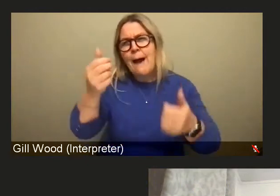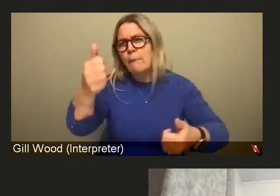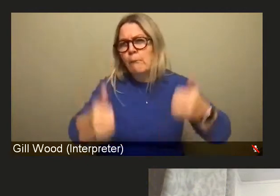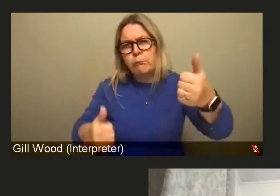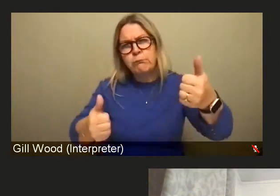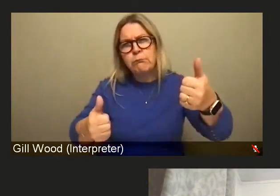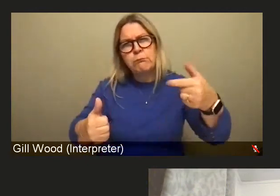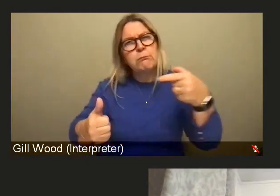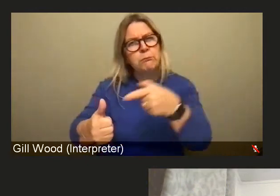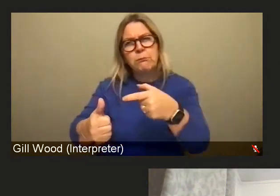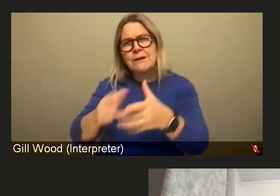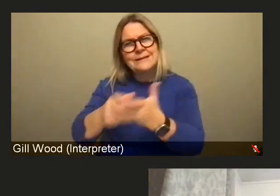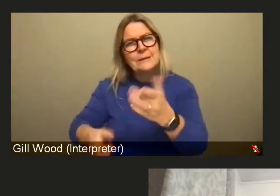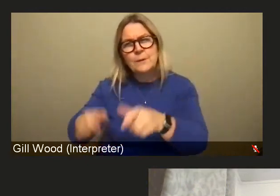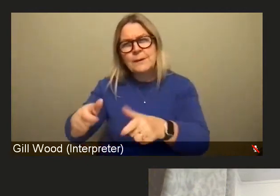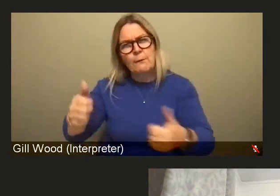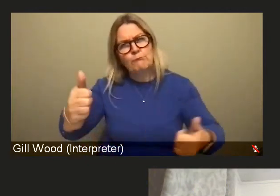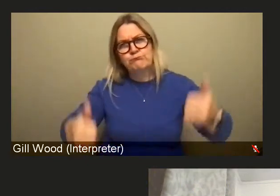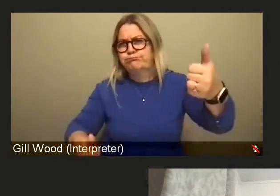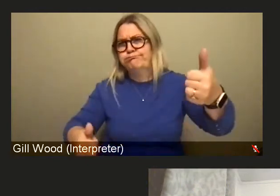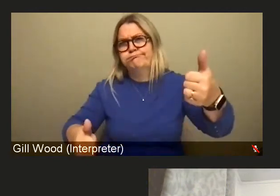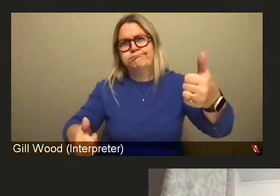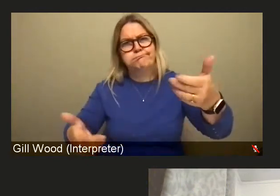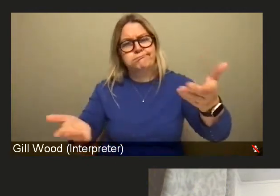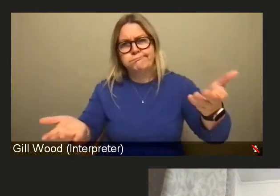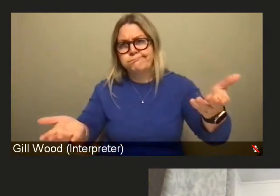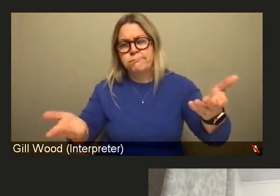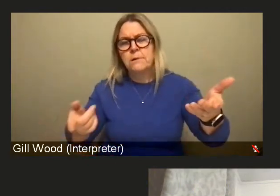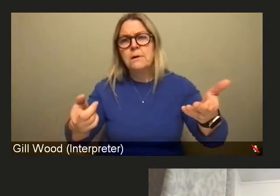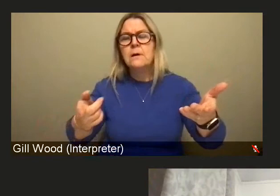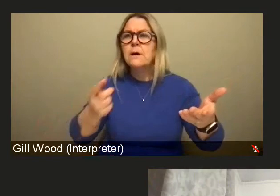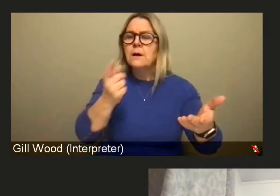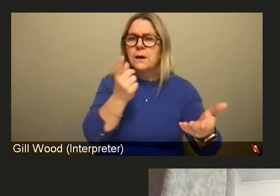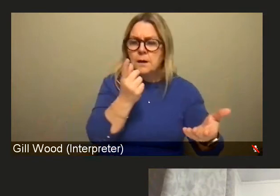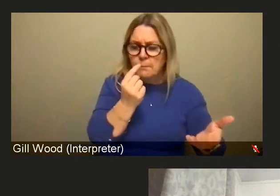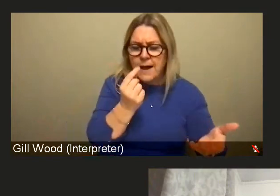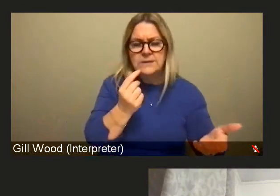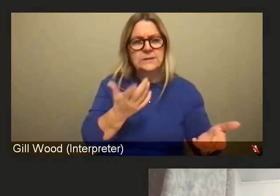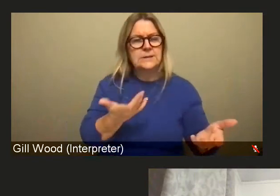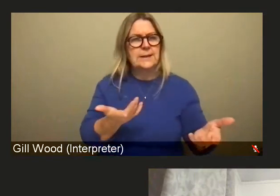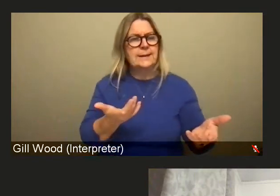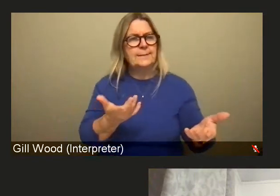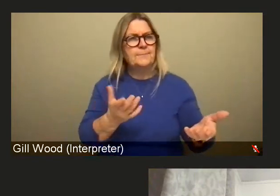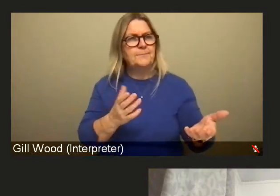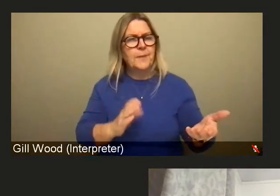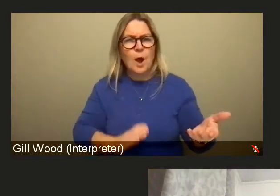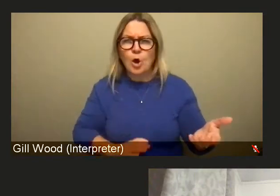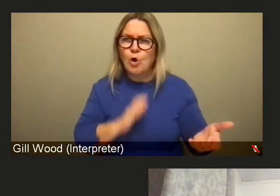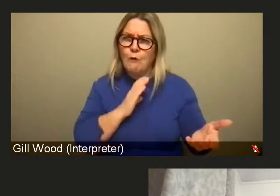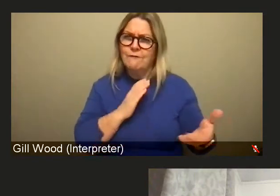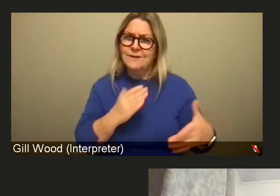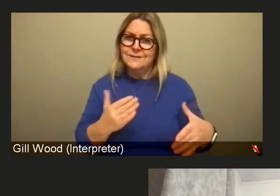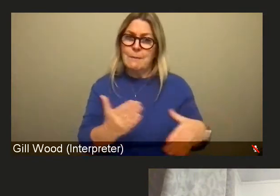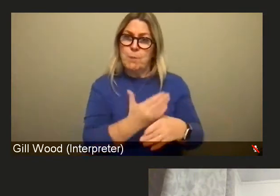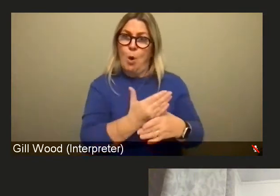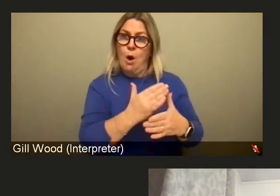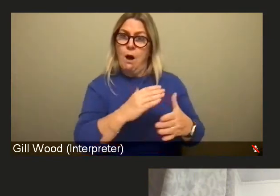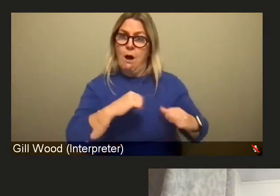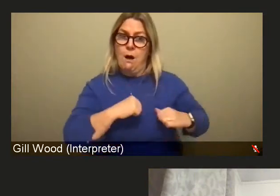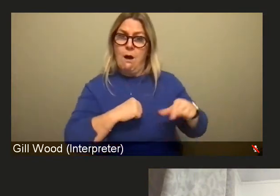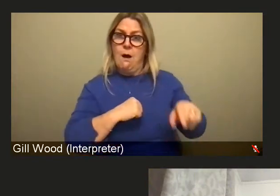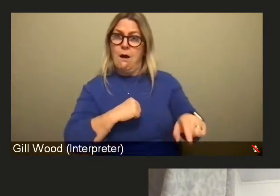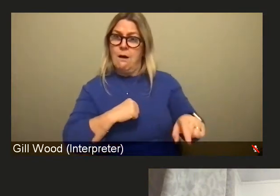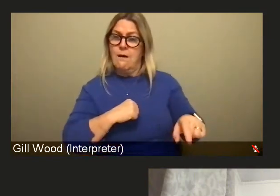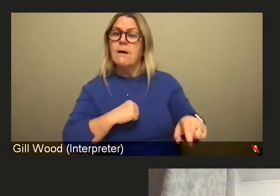significant, is the capacity and the confidence of employers to implement the best practice when it comes